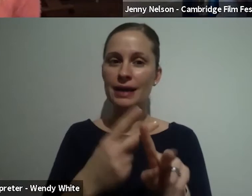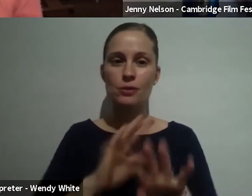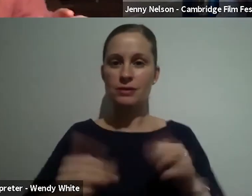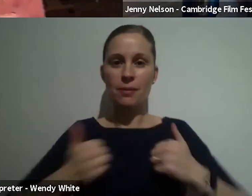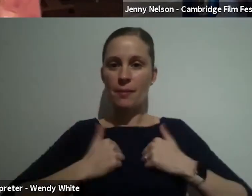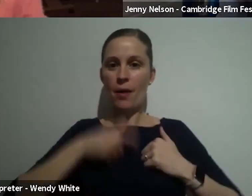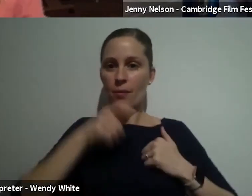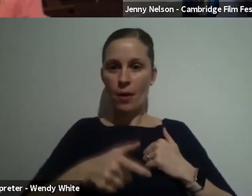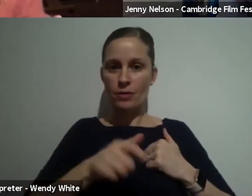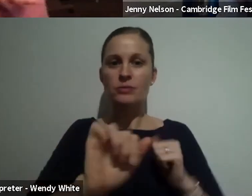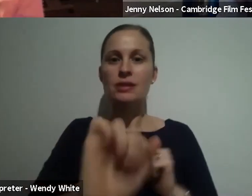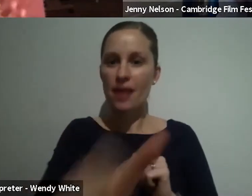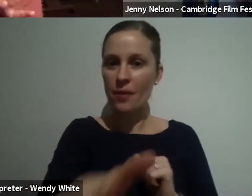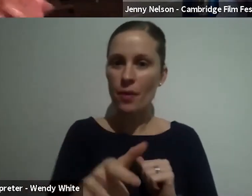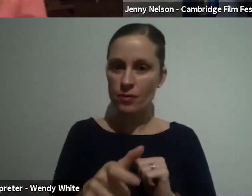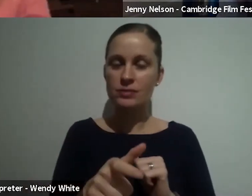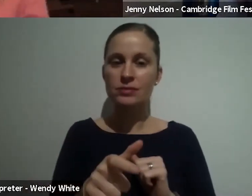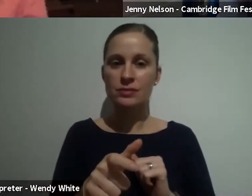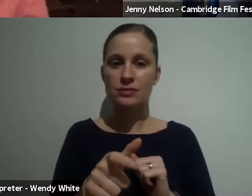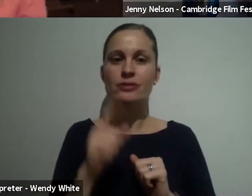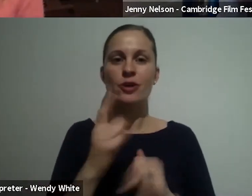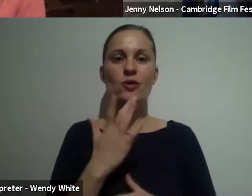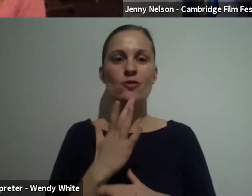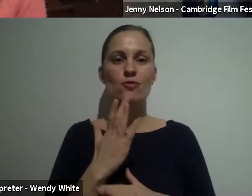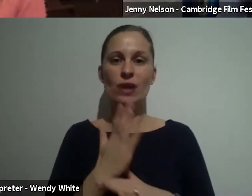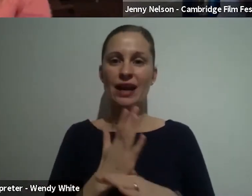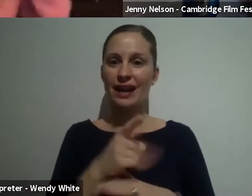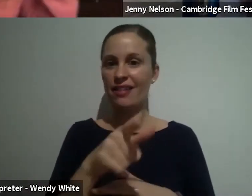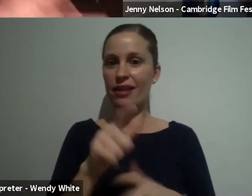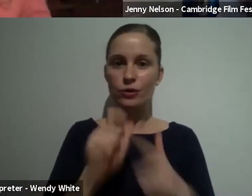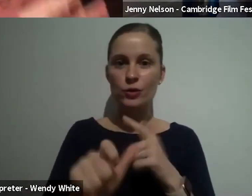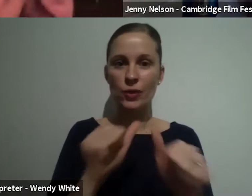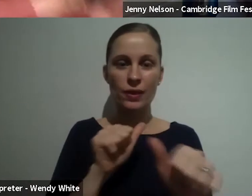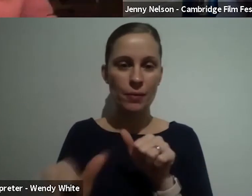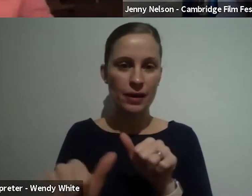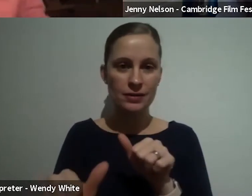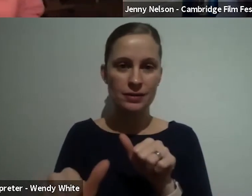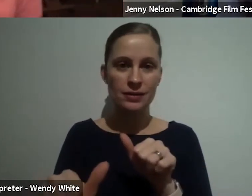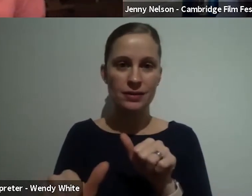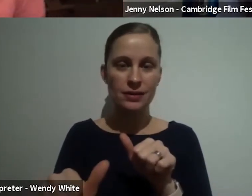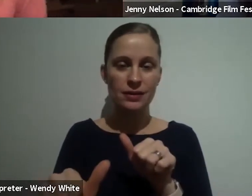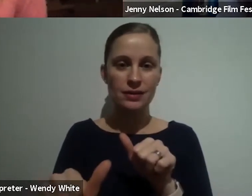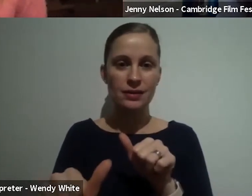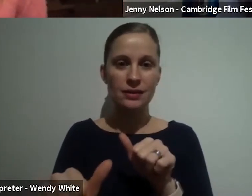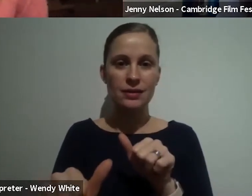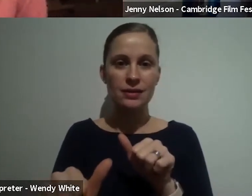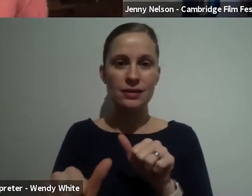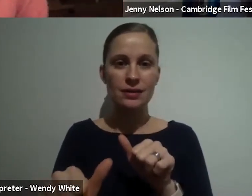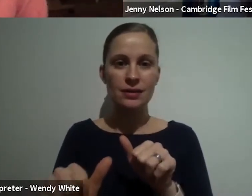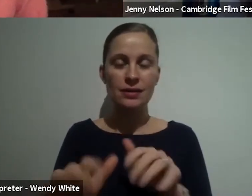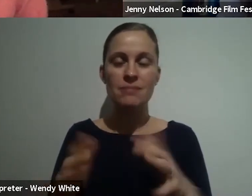We were always trying to do whatever was the best, no? And if it was improvisation, it was improvisation. If it was